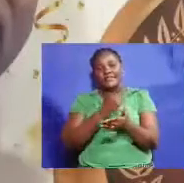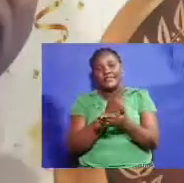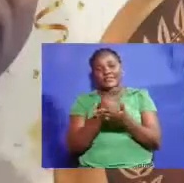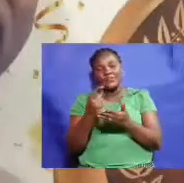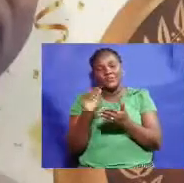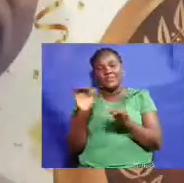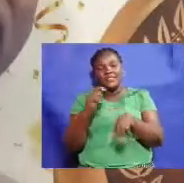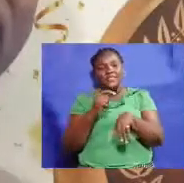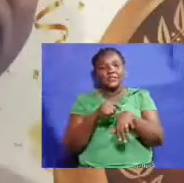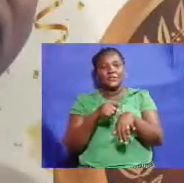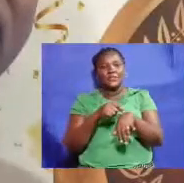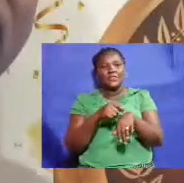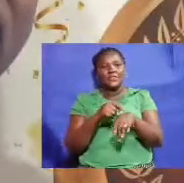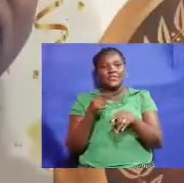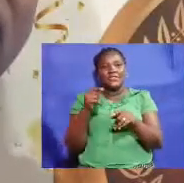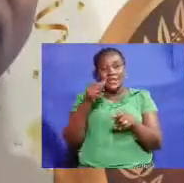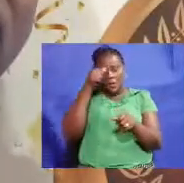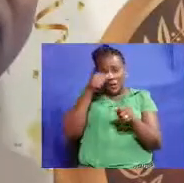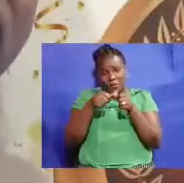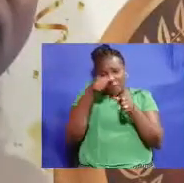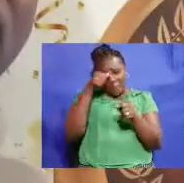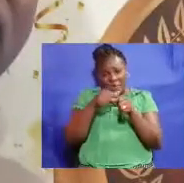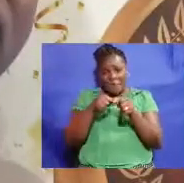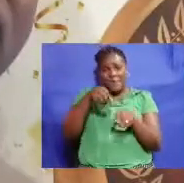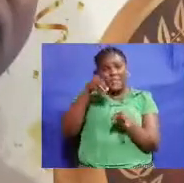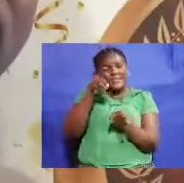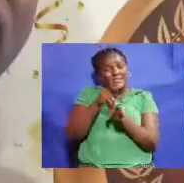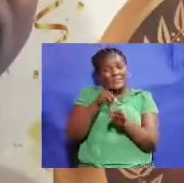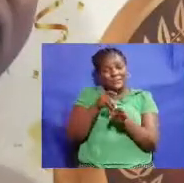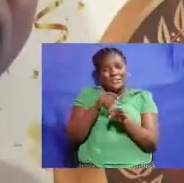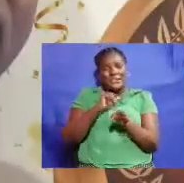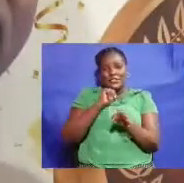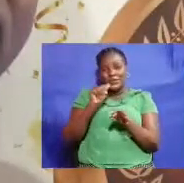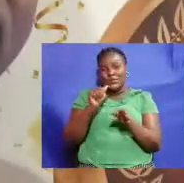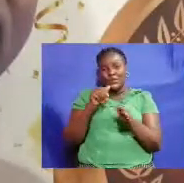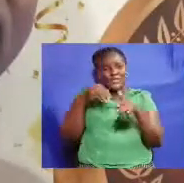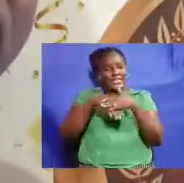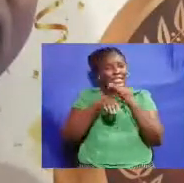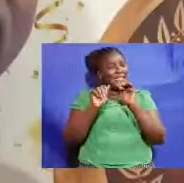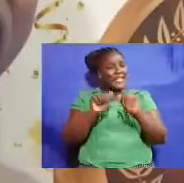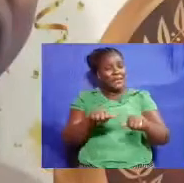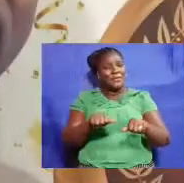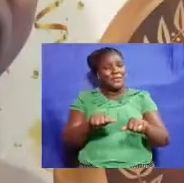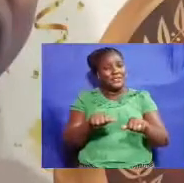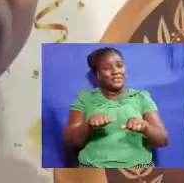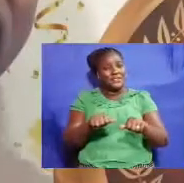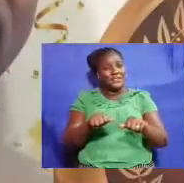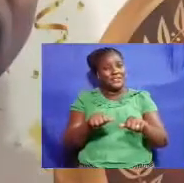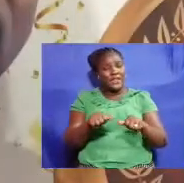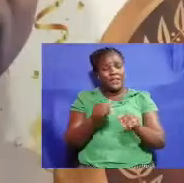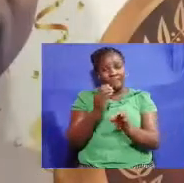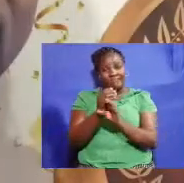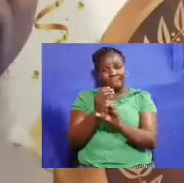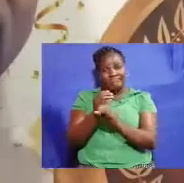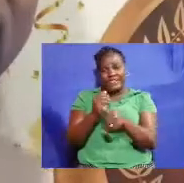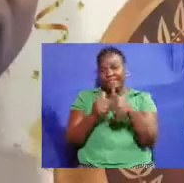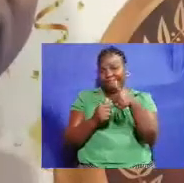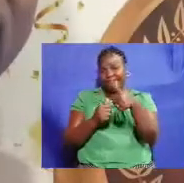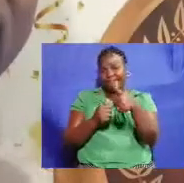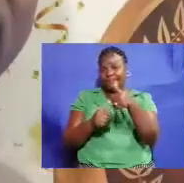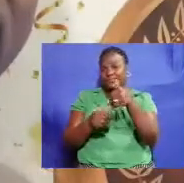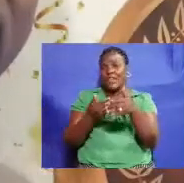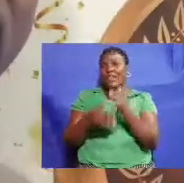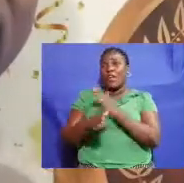again next week, same time. But until then, remember that disability is not inability. Take